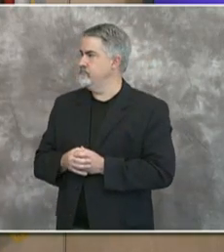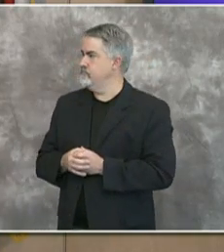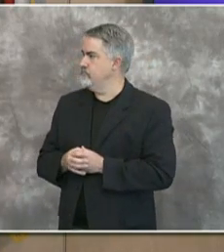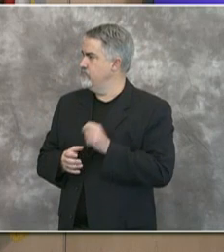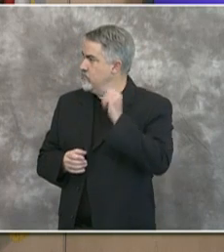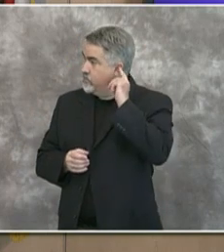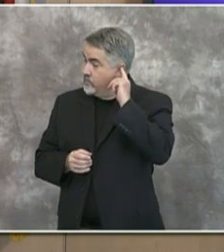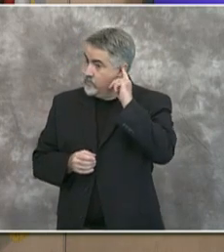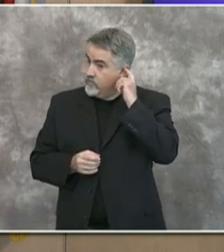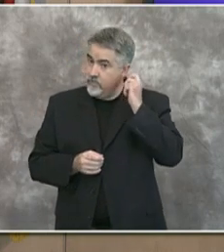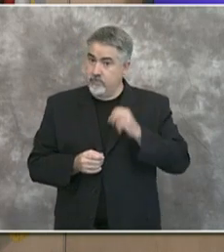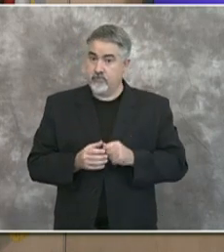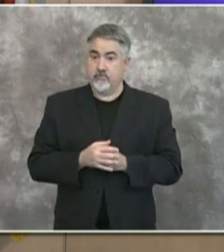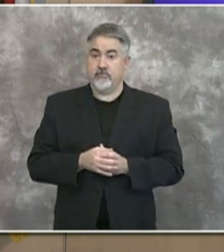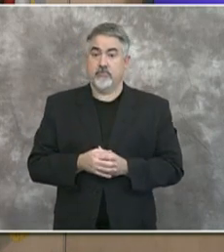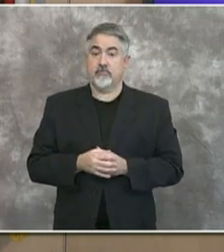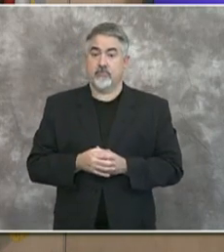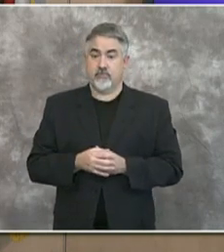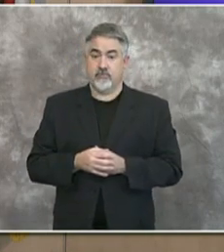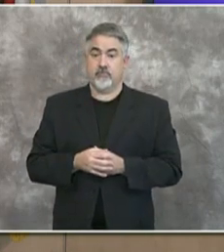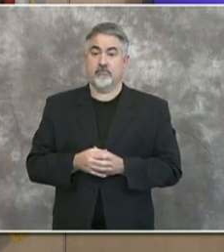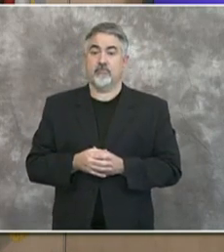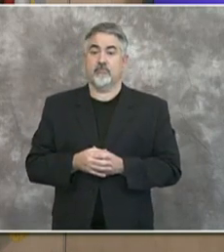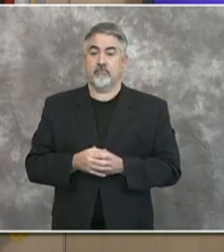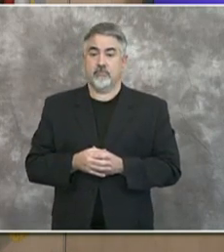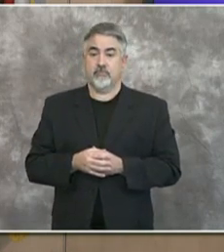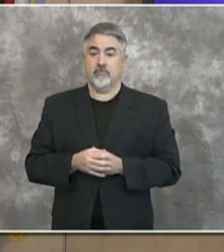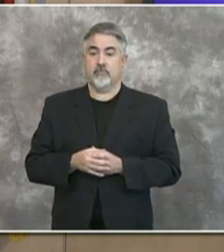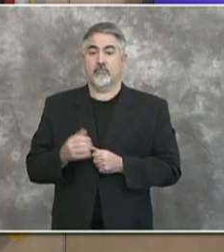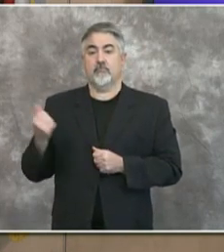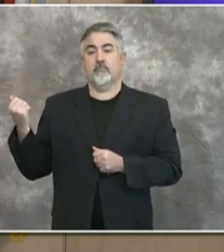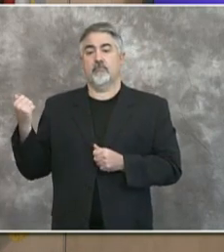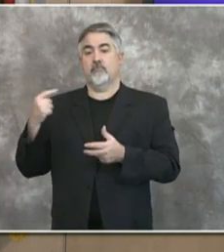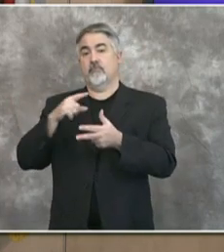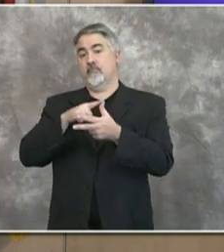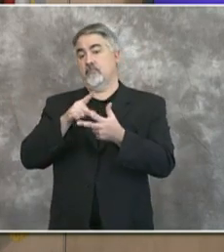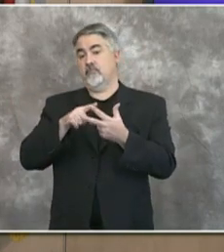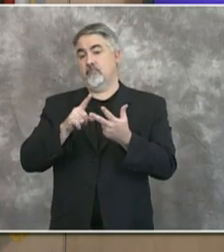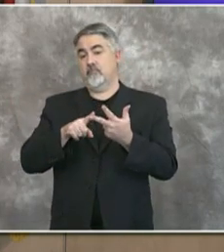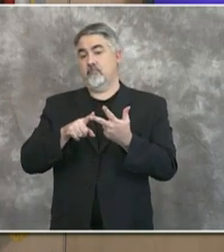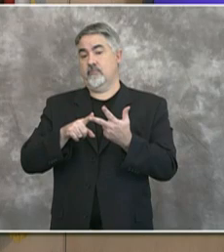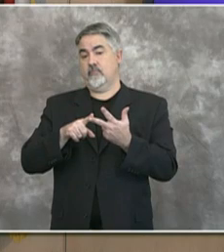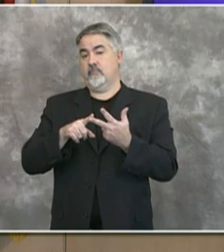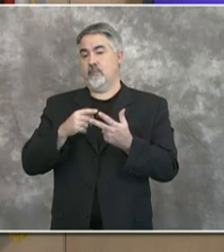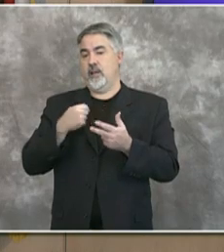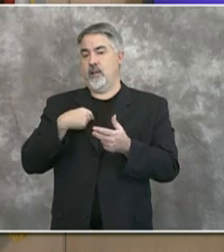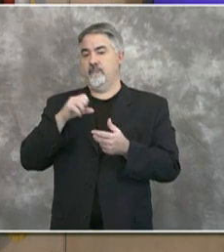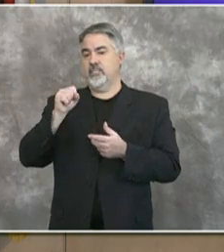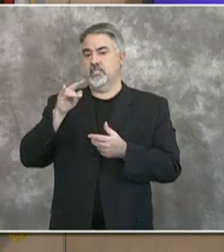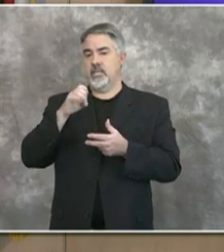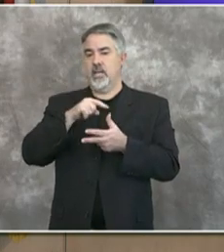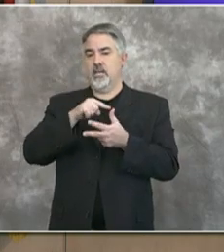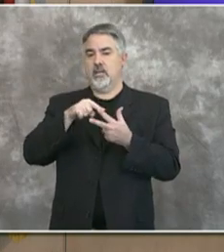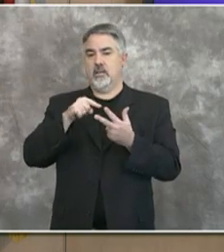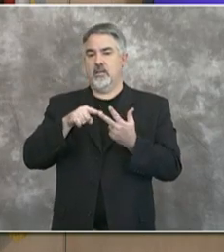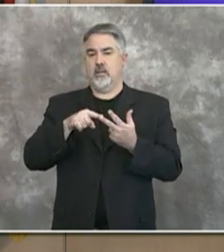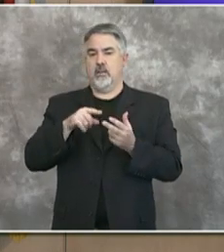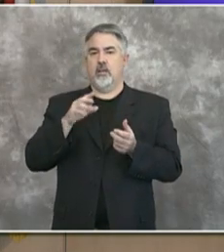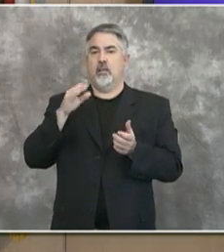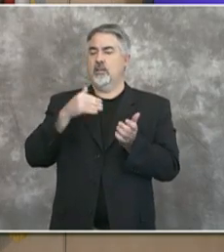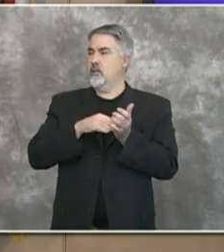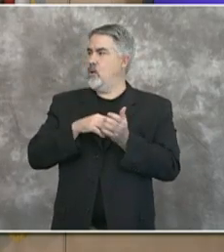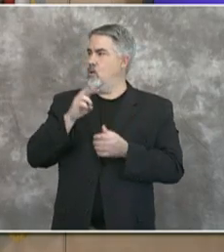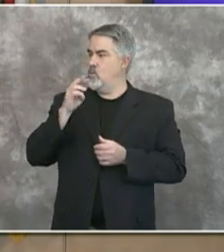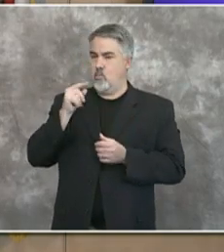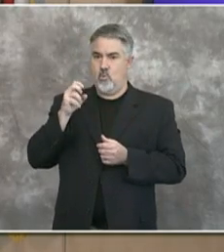These next 3 texted questions are all really medically related, and so Dr. Wooten's going to be responding to those. We'll go with the first